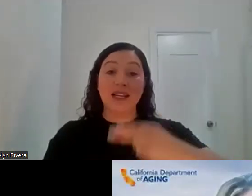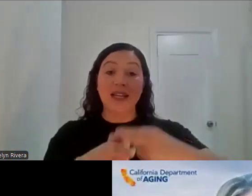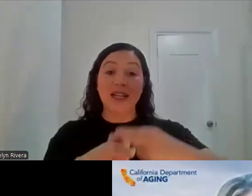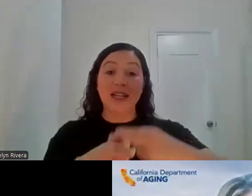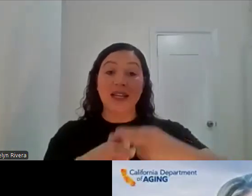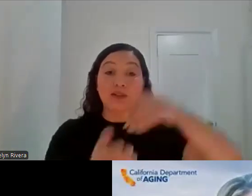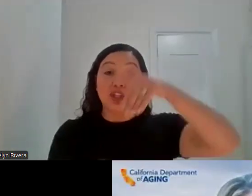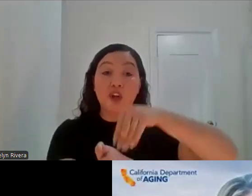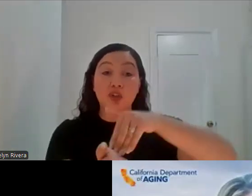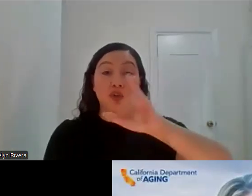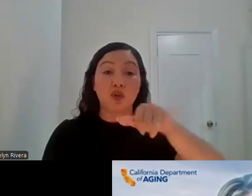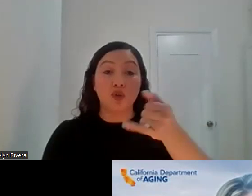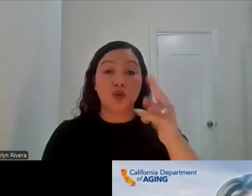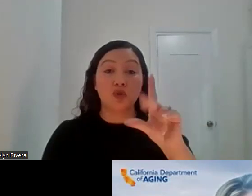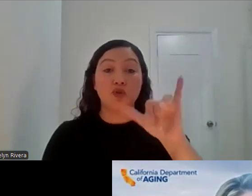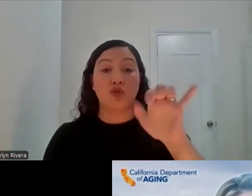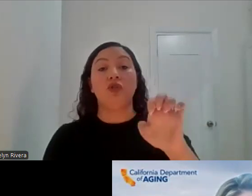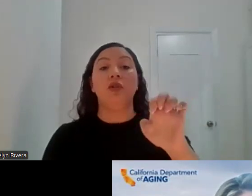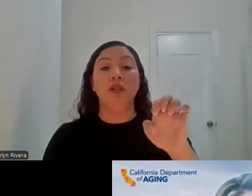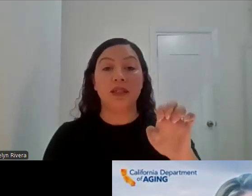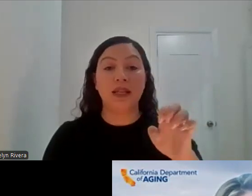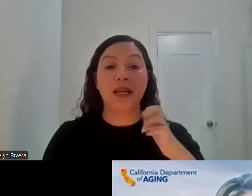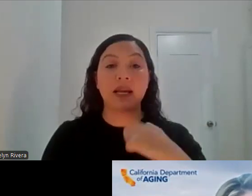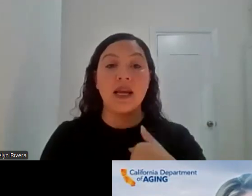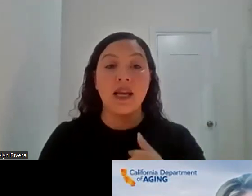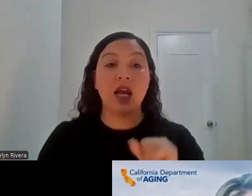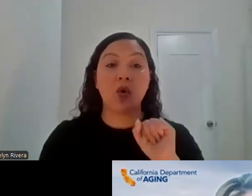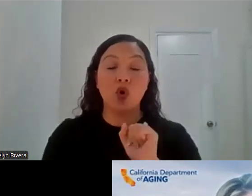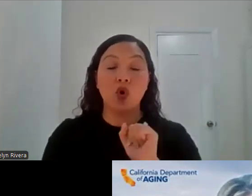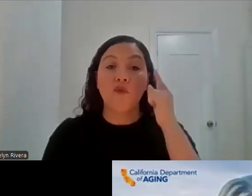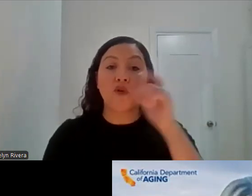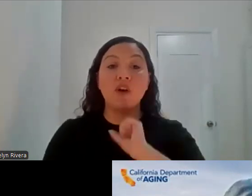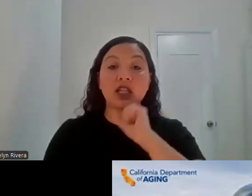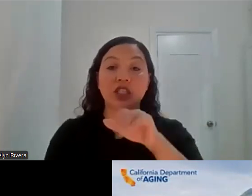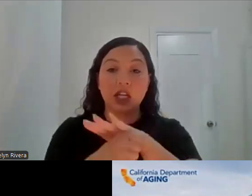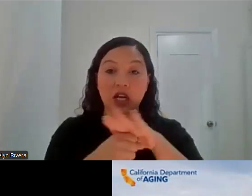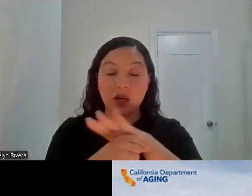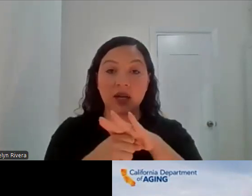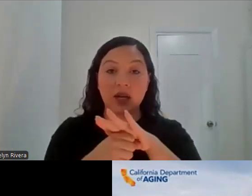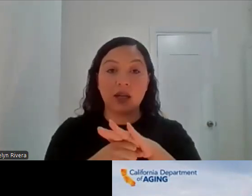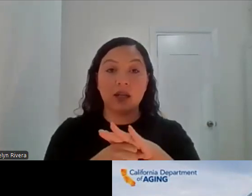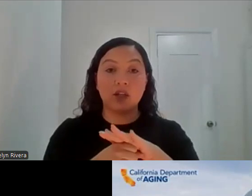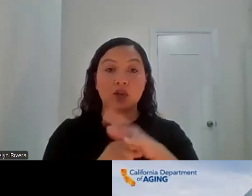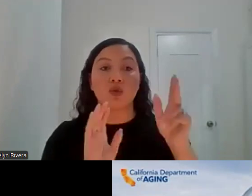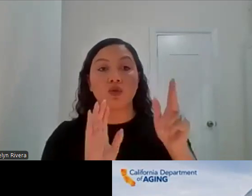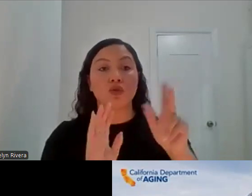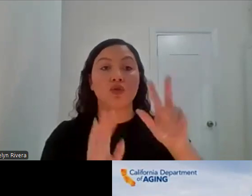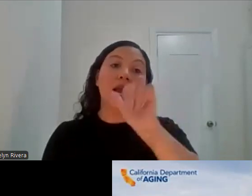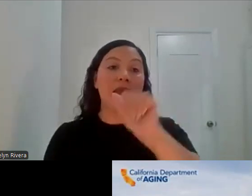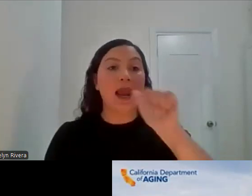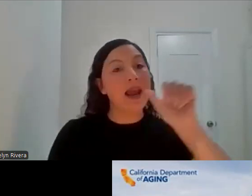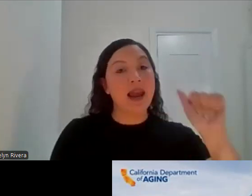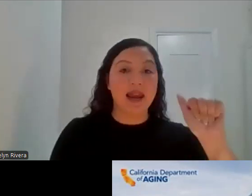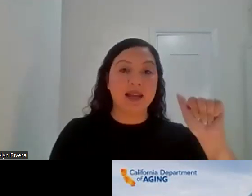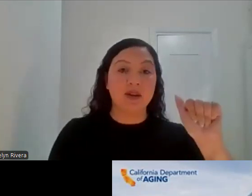I am the Assistant Director here at the Agency on Aging Area 4. That is the AAA serving 7 counties here